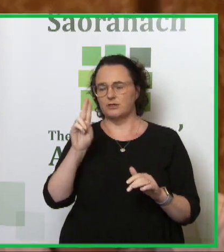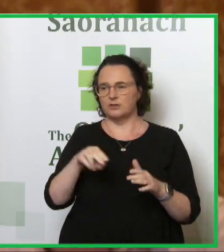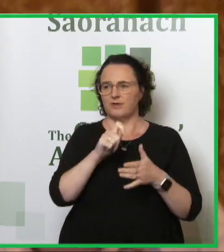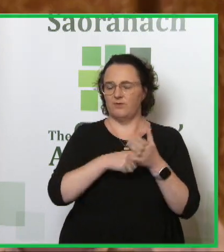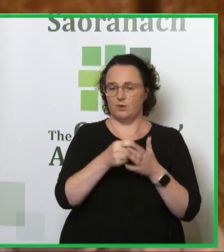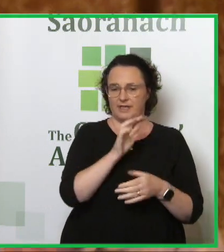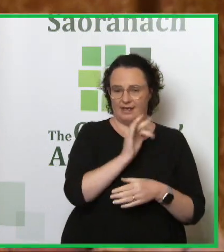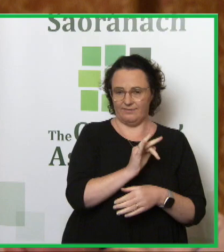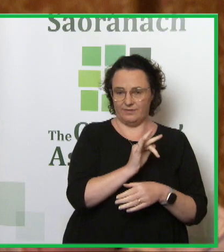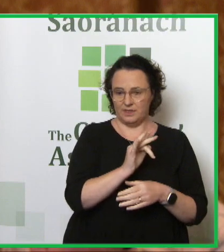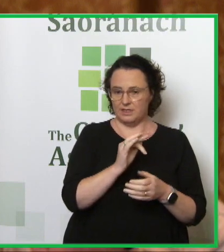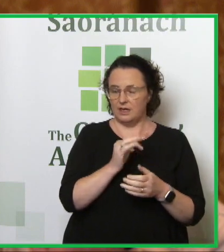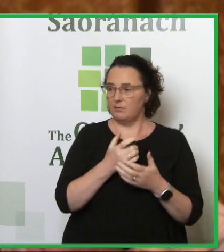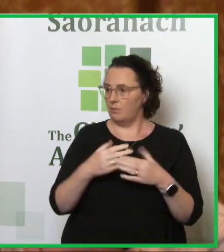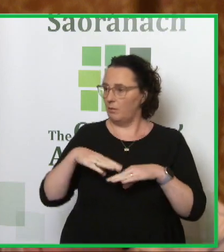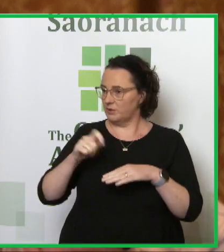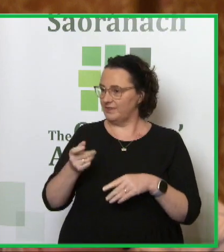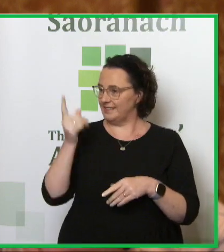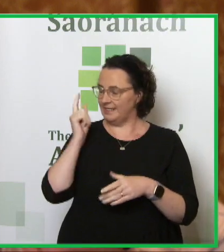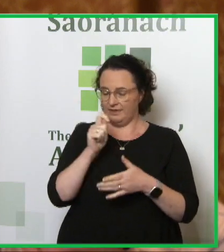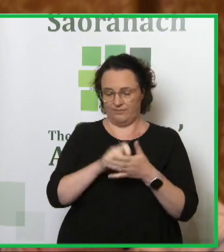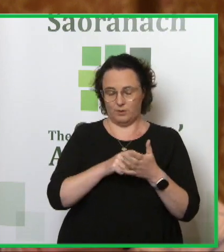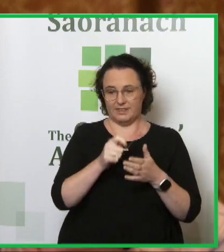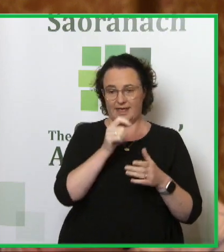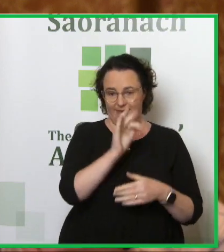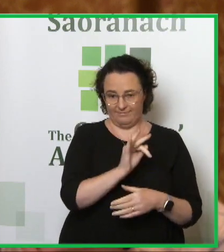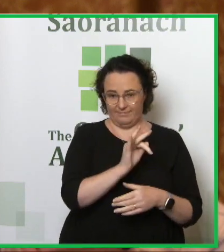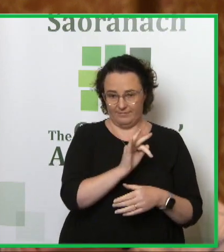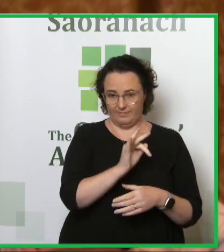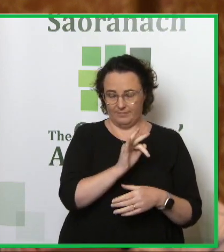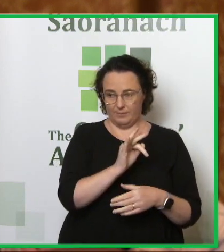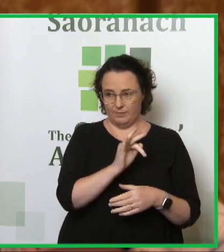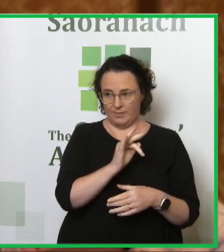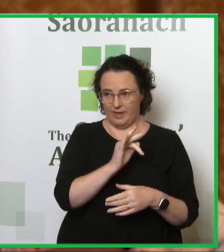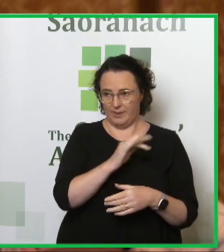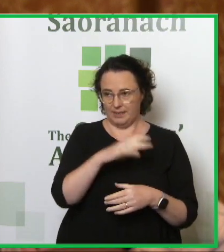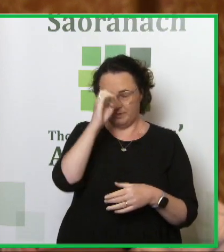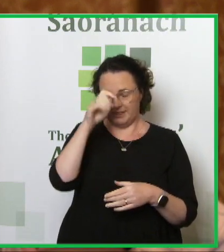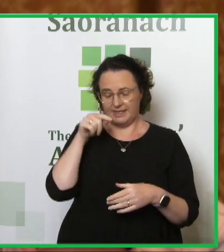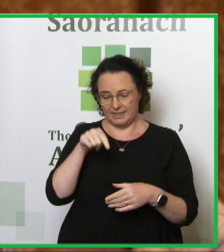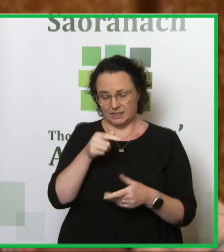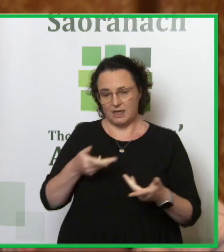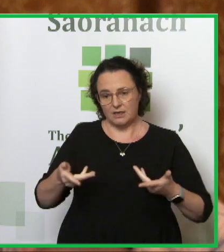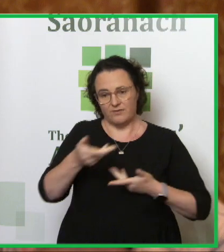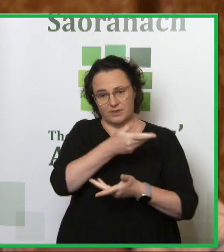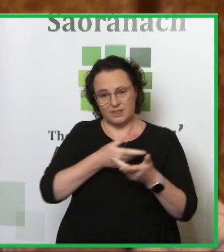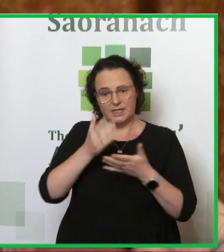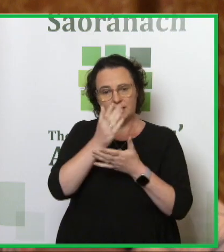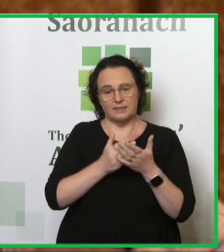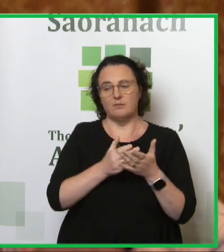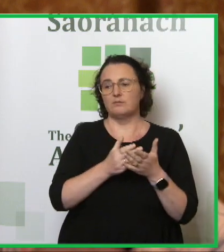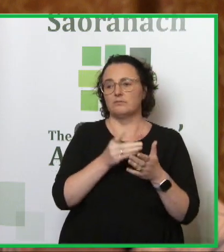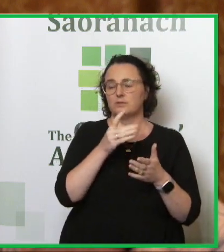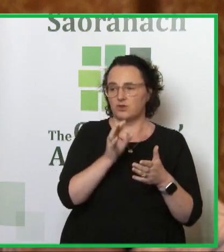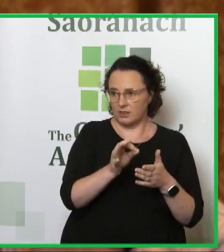last, which a lot of us did, the majority did, and anticipate that in this conversation, say, some drugs, cannabis,